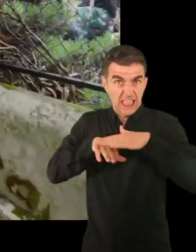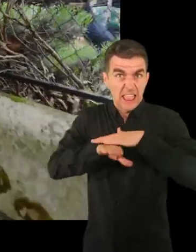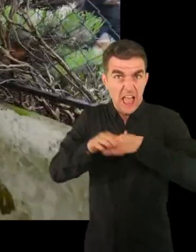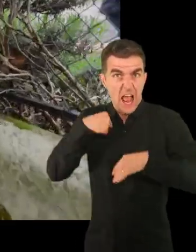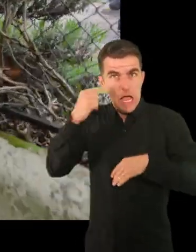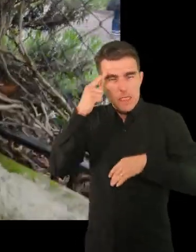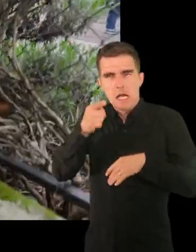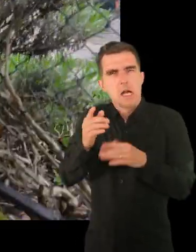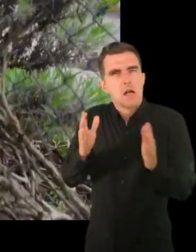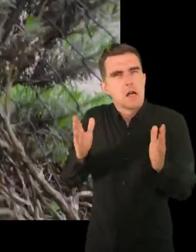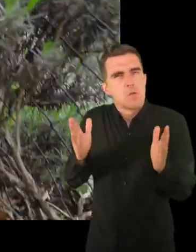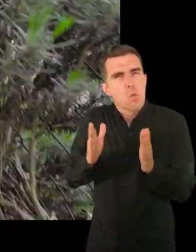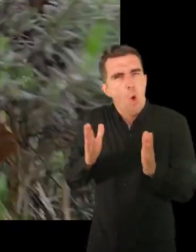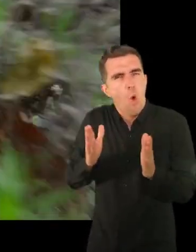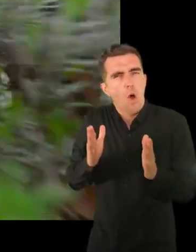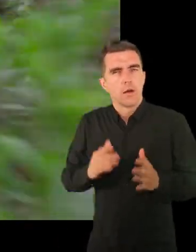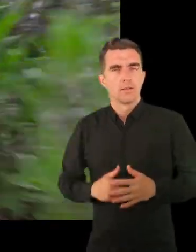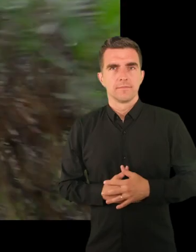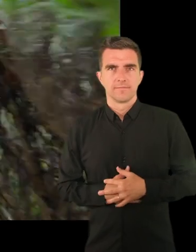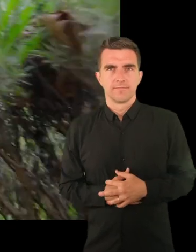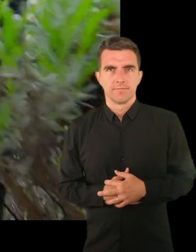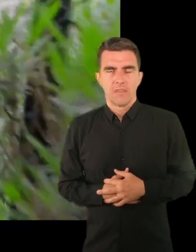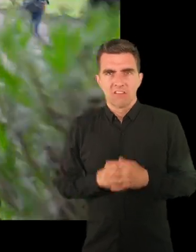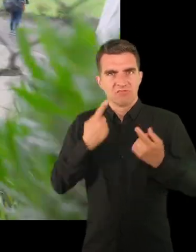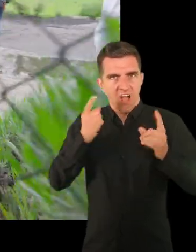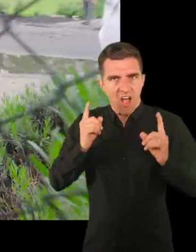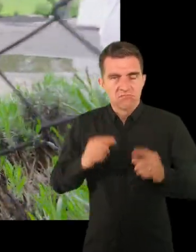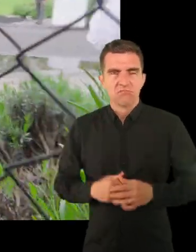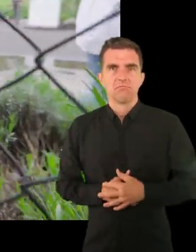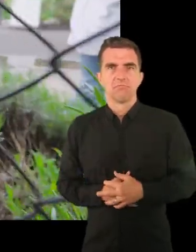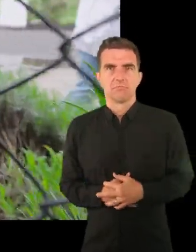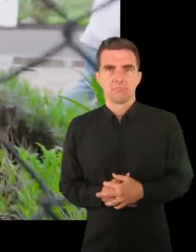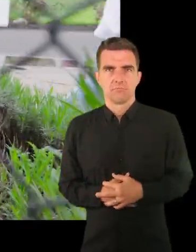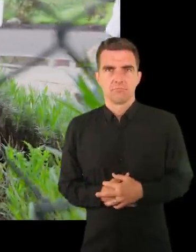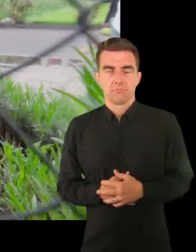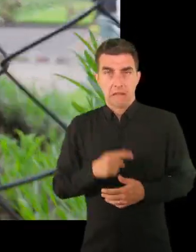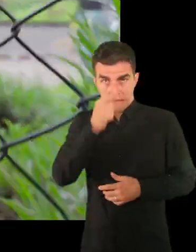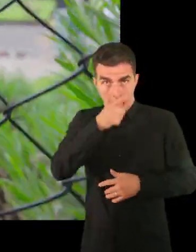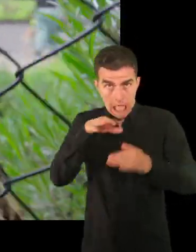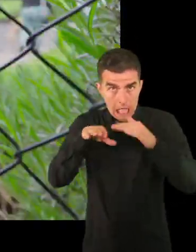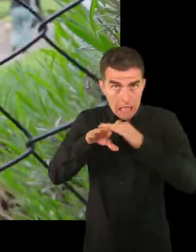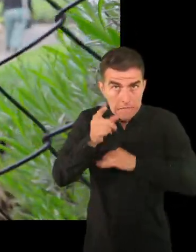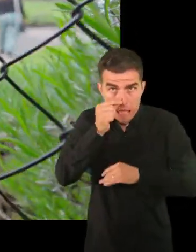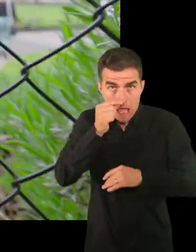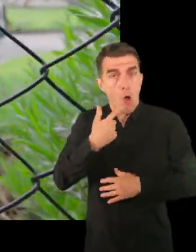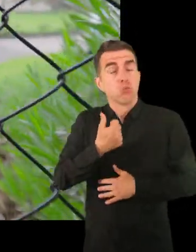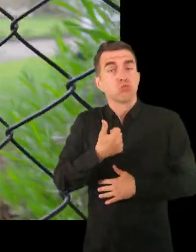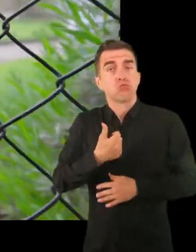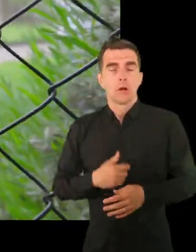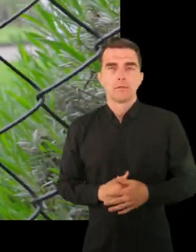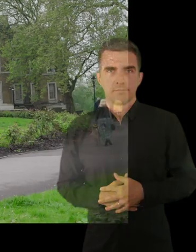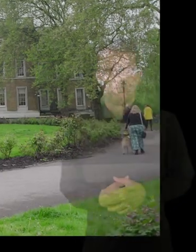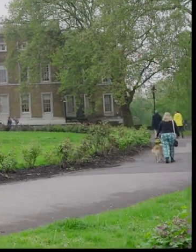entrance. It's a bit small. God. Can you fit?